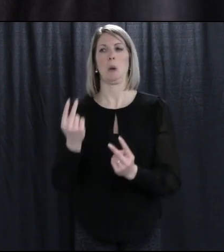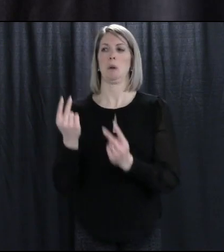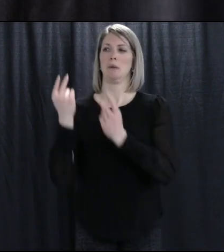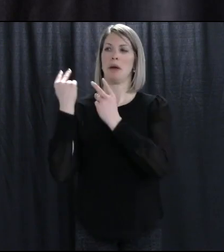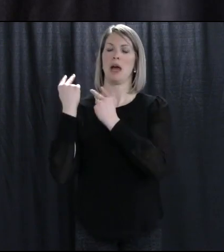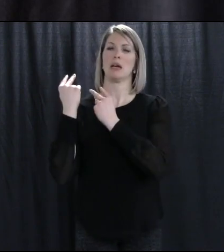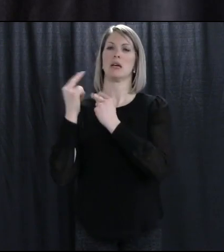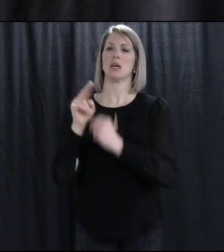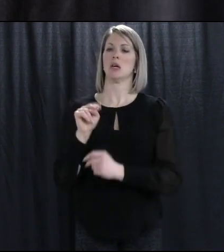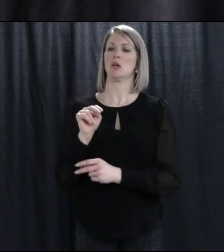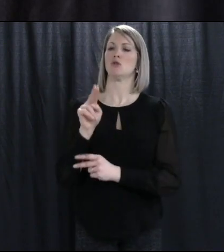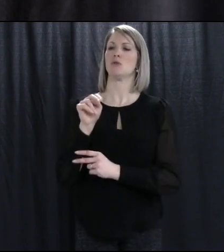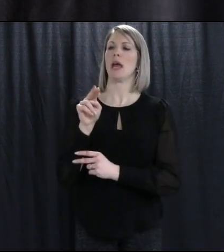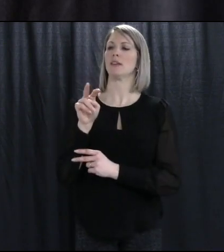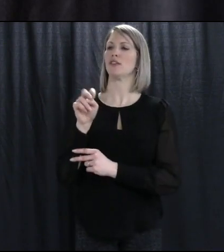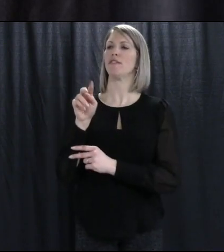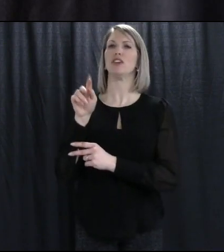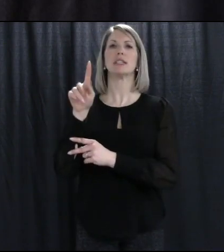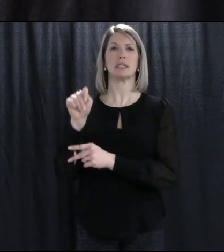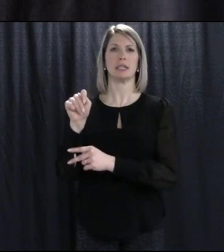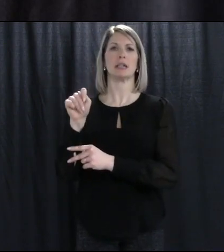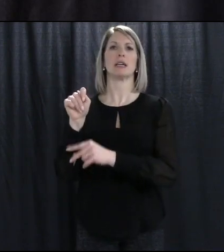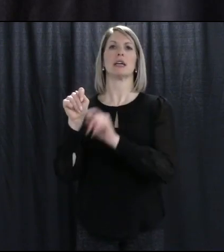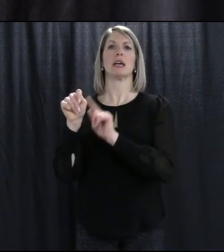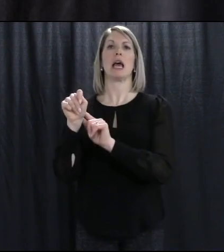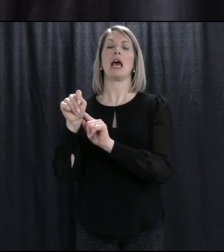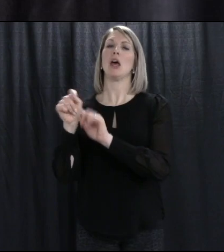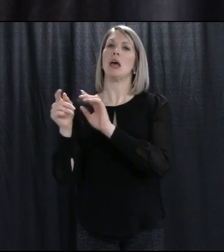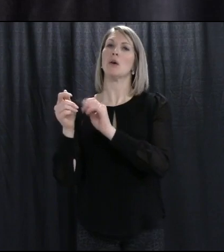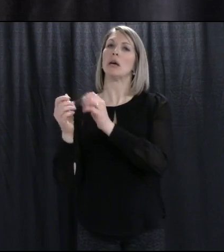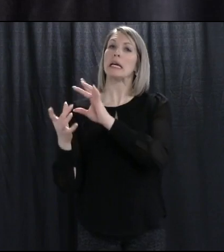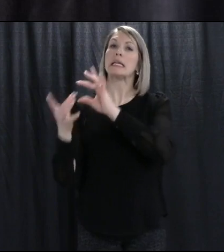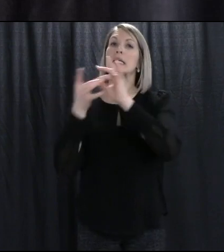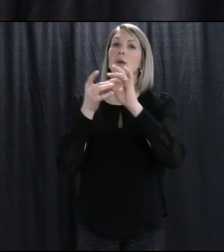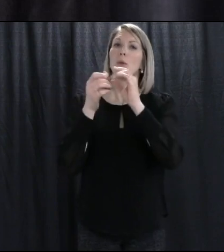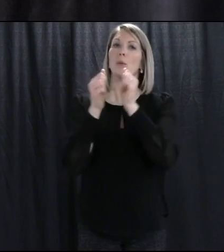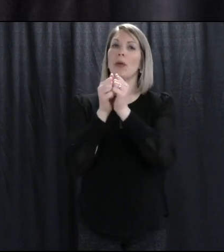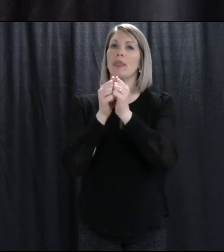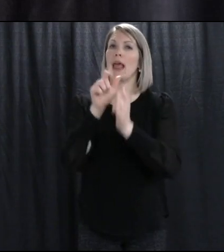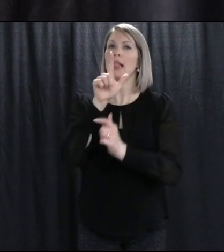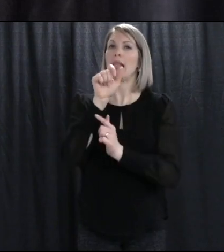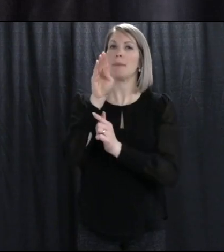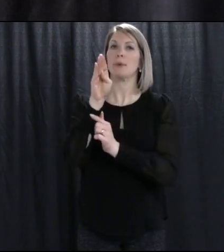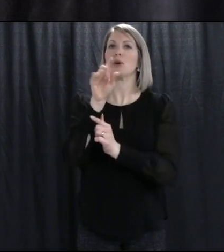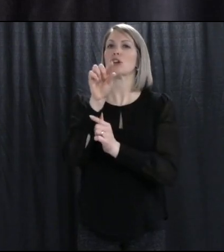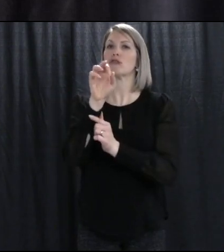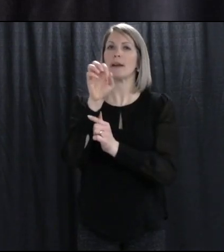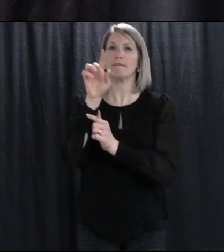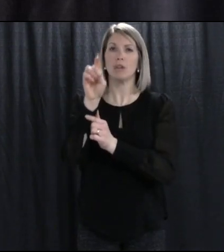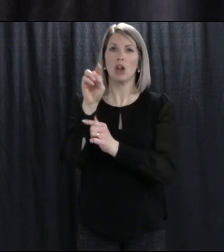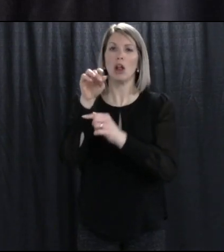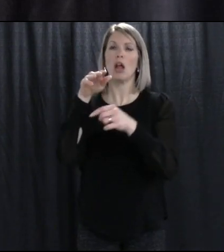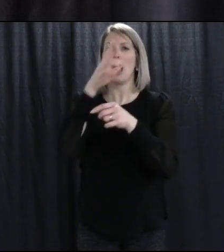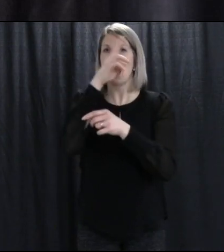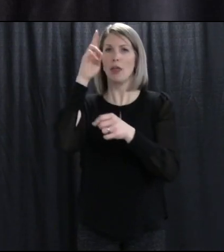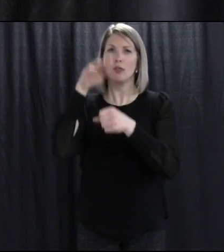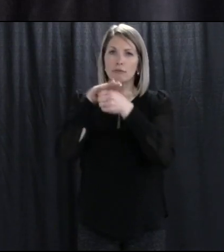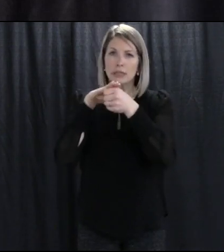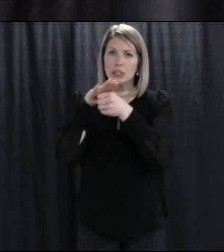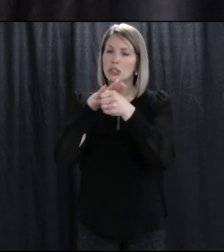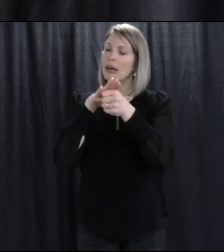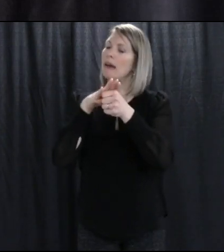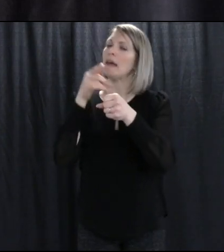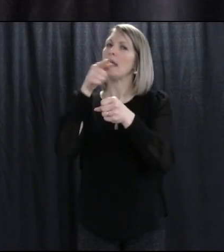Nunatsiavut, we have, through Labrador-Grenville, a very collaborative arrangement with public